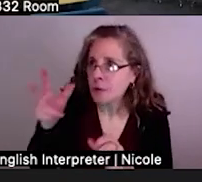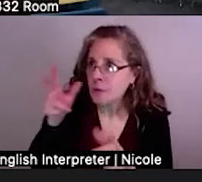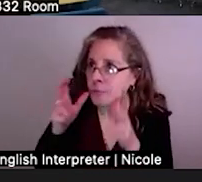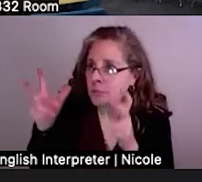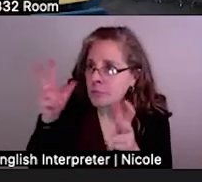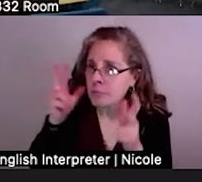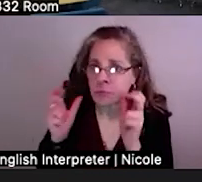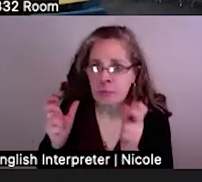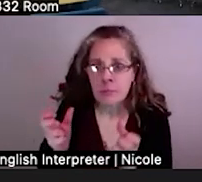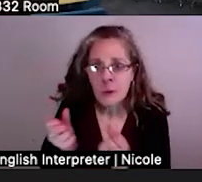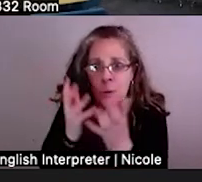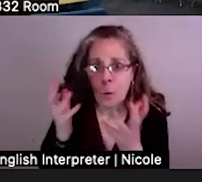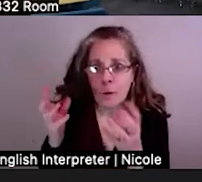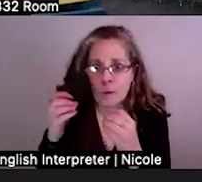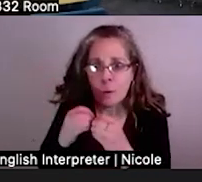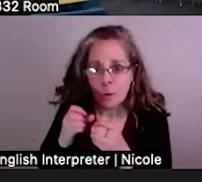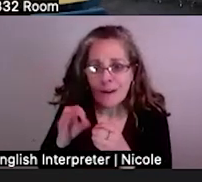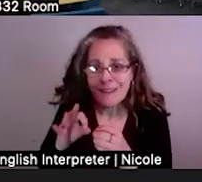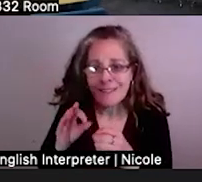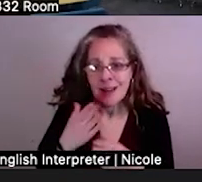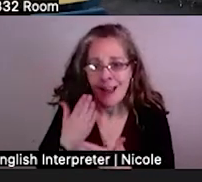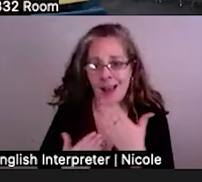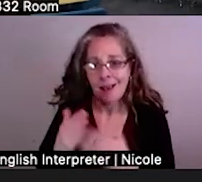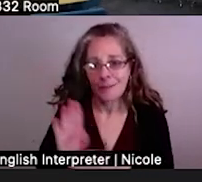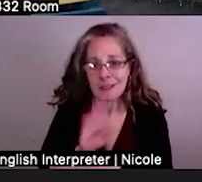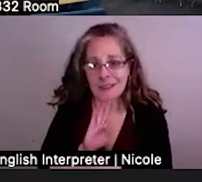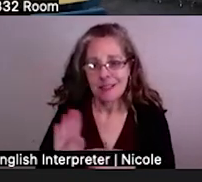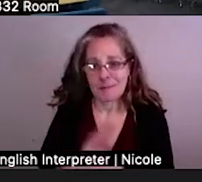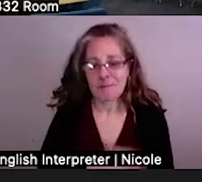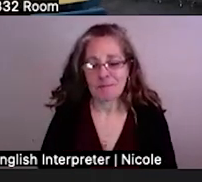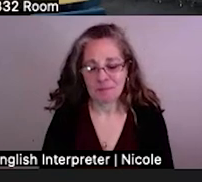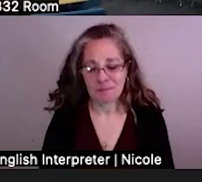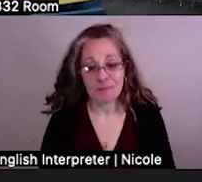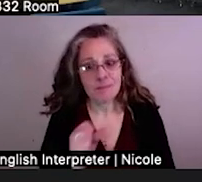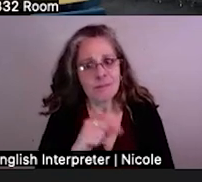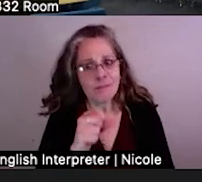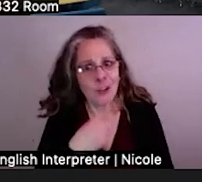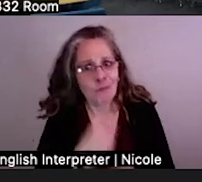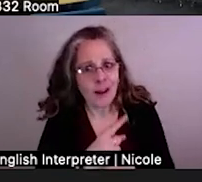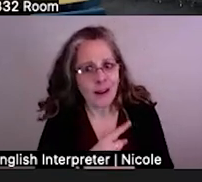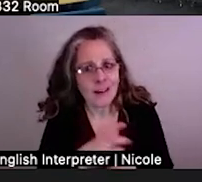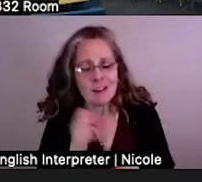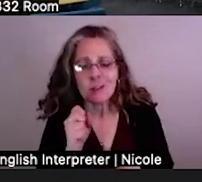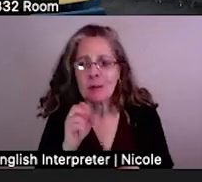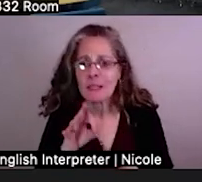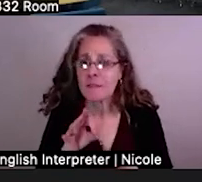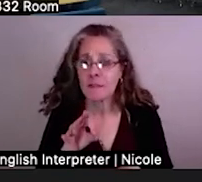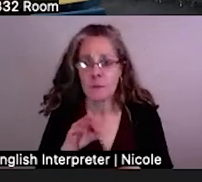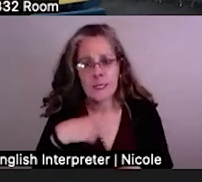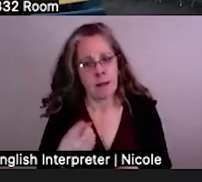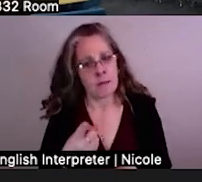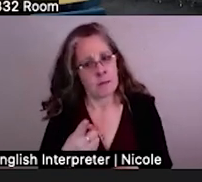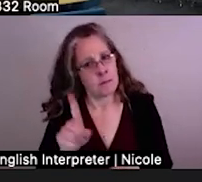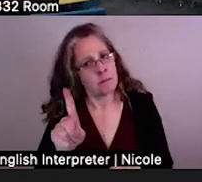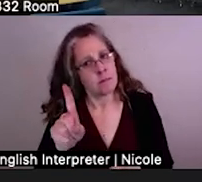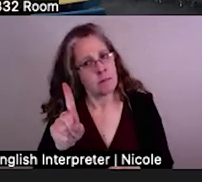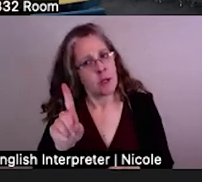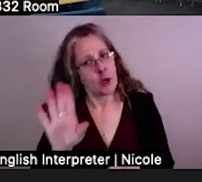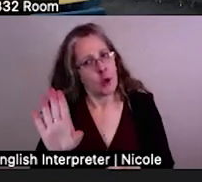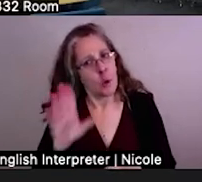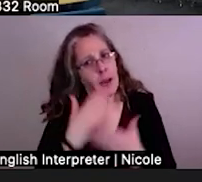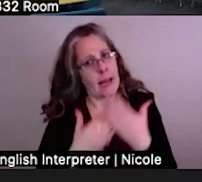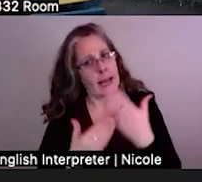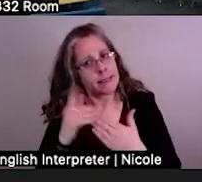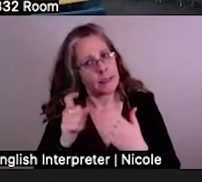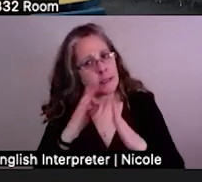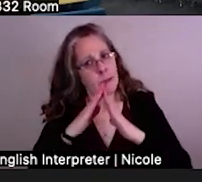yeah, right, exactly. So when we tell an autistic person, quiet hands, and so that